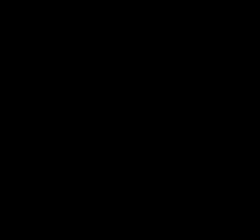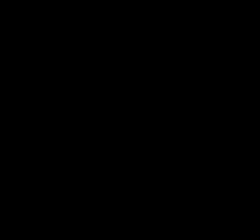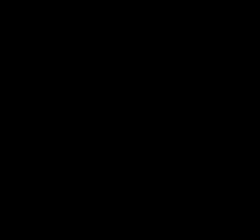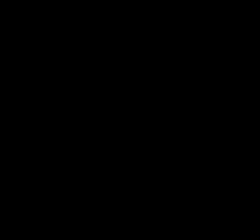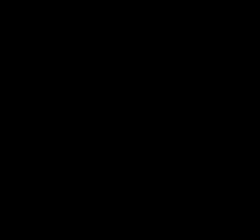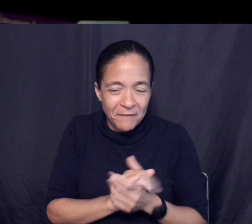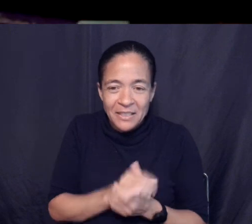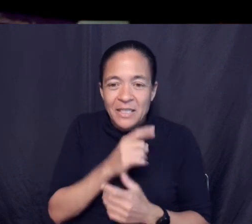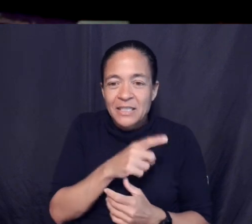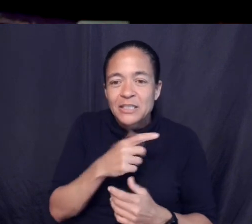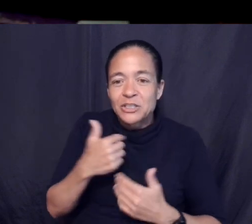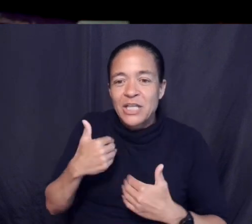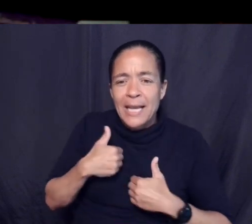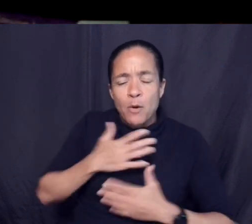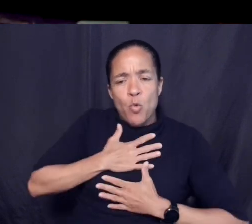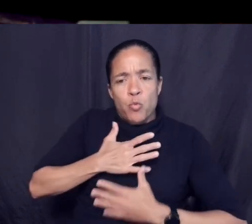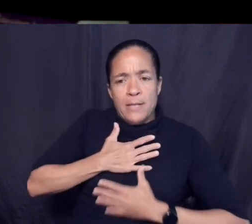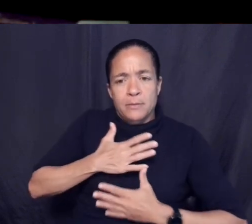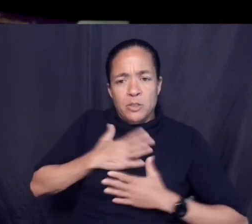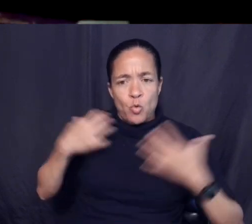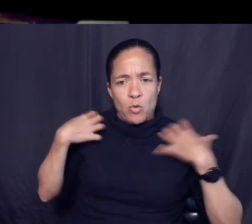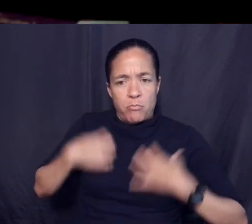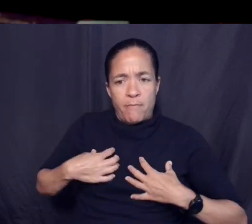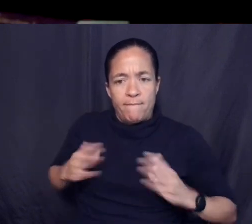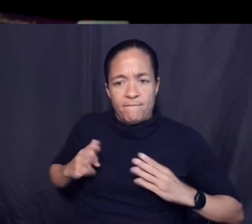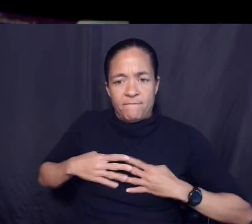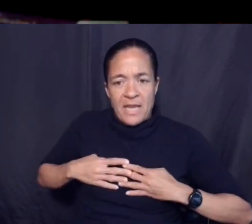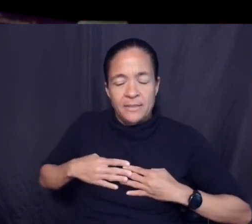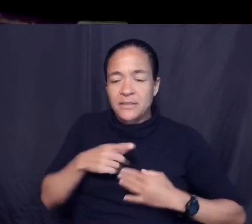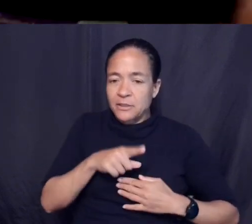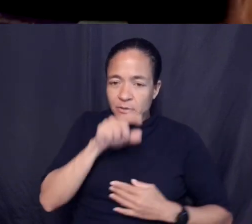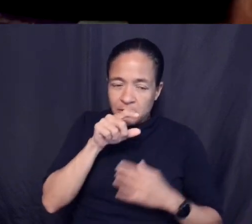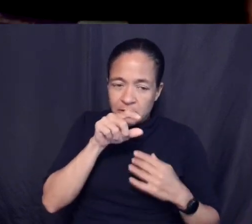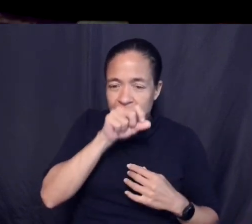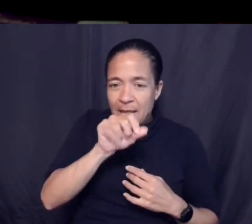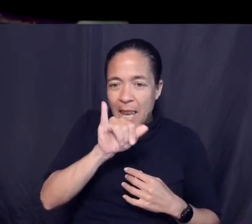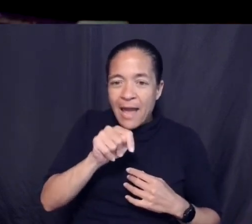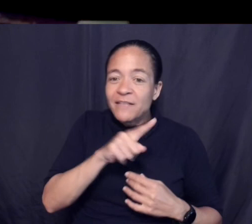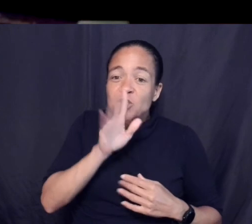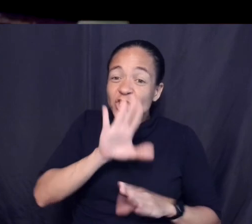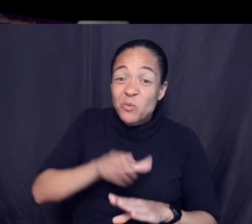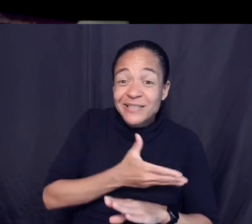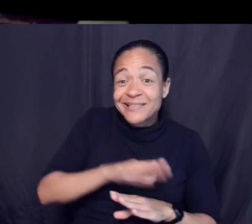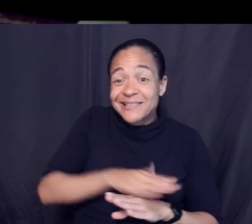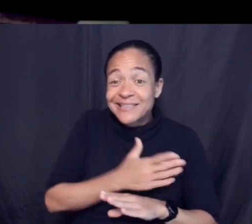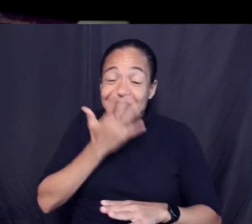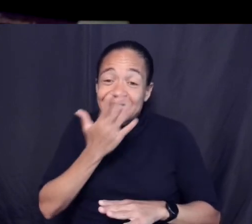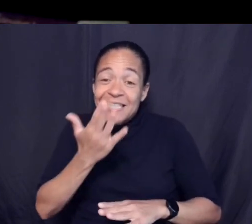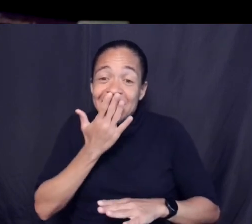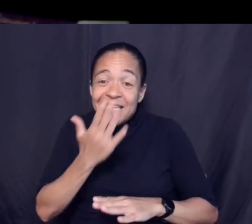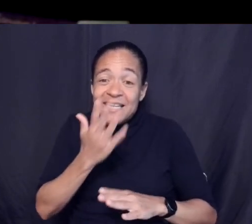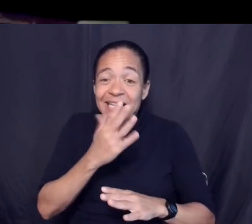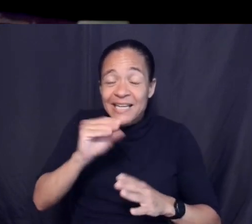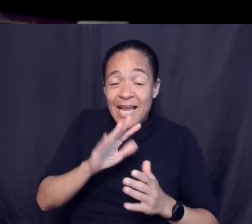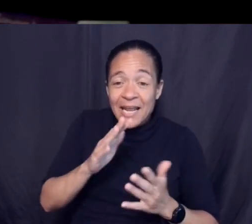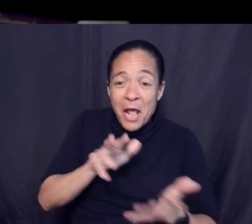We would put her on she had a respiratory vest that she wore and she loved it. And so she would sing and laugh while she had it on.